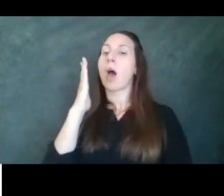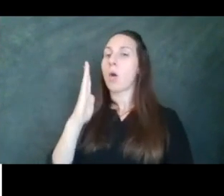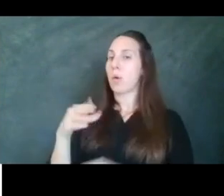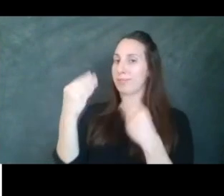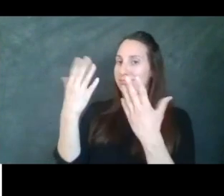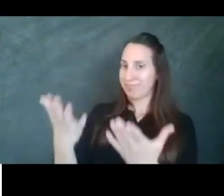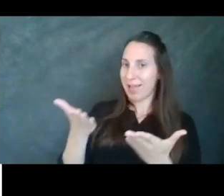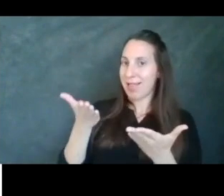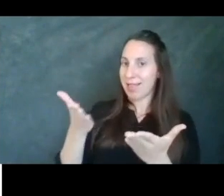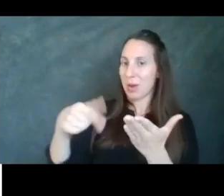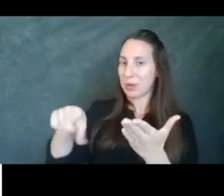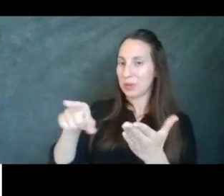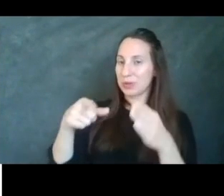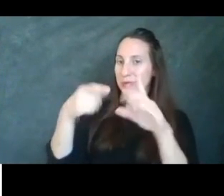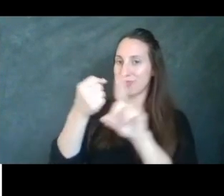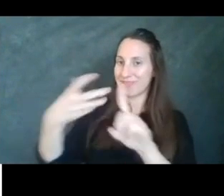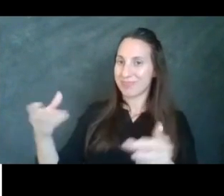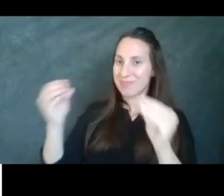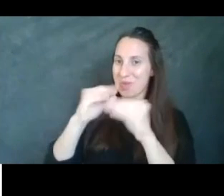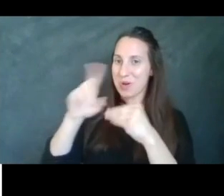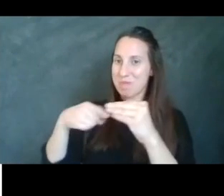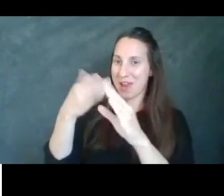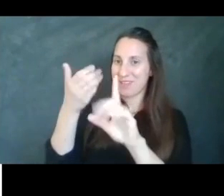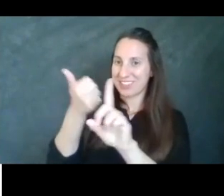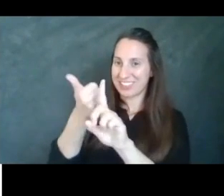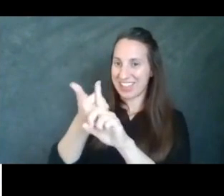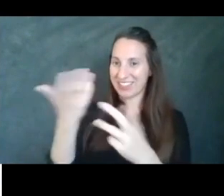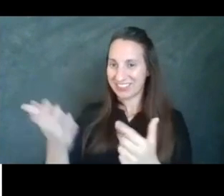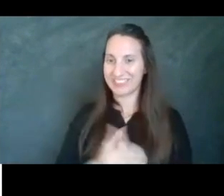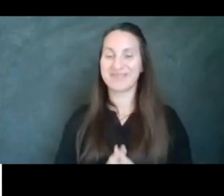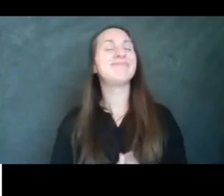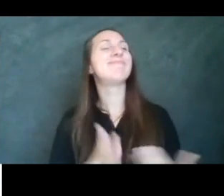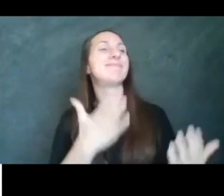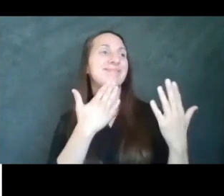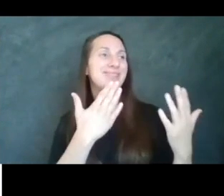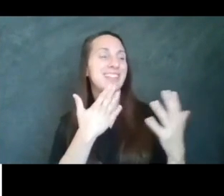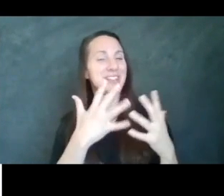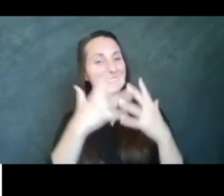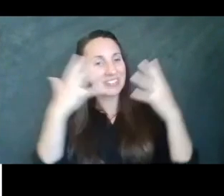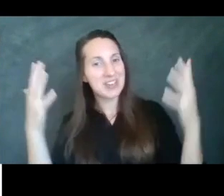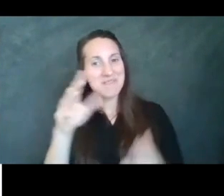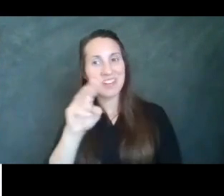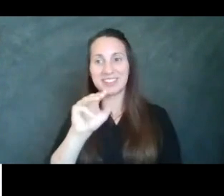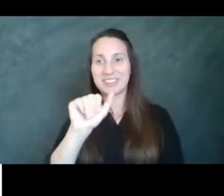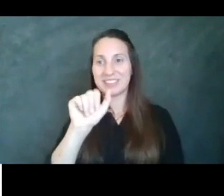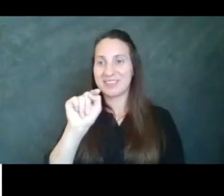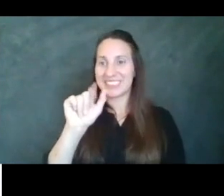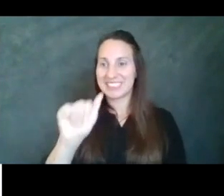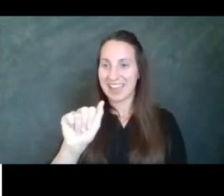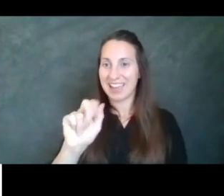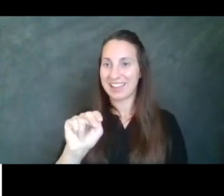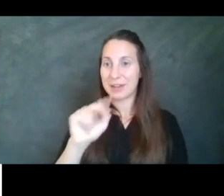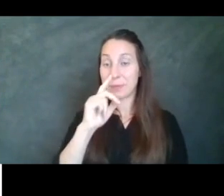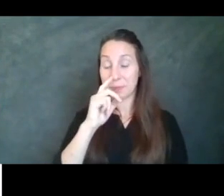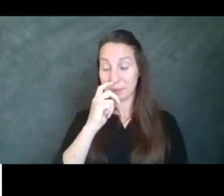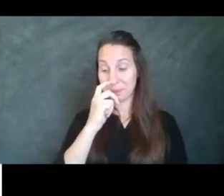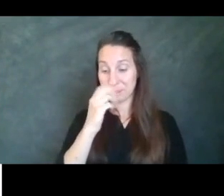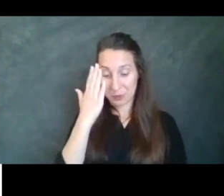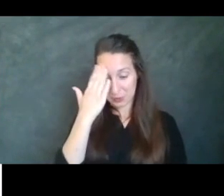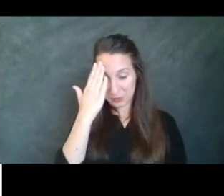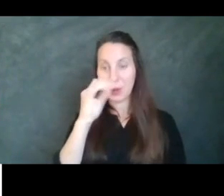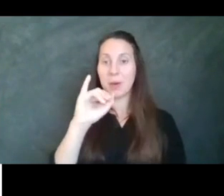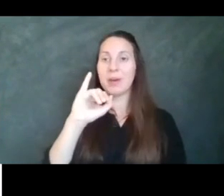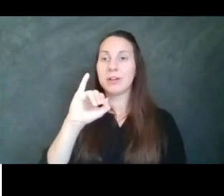he would like. Bobby, take it away. Well, thank you so much, Matan. You know, July